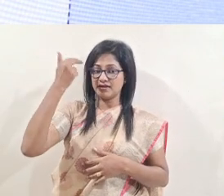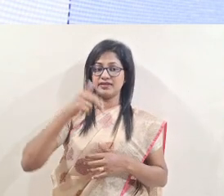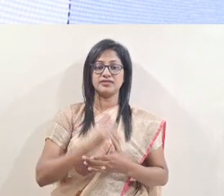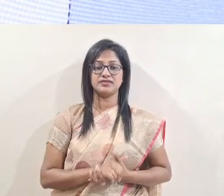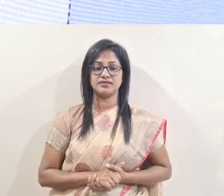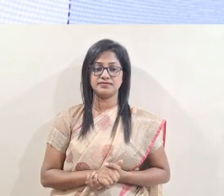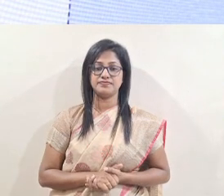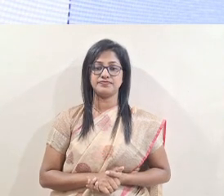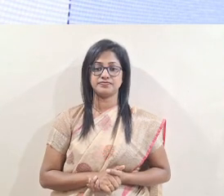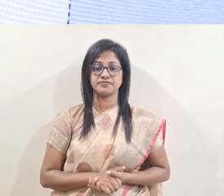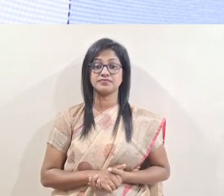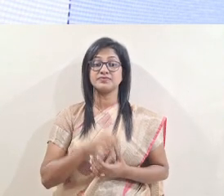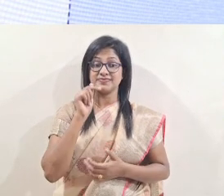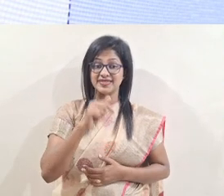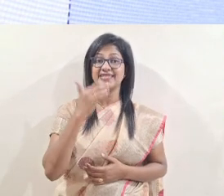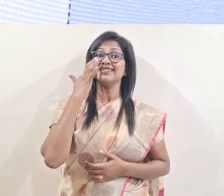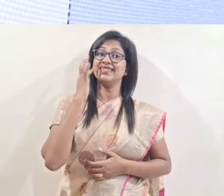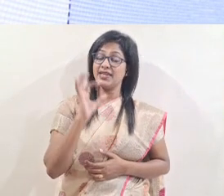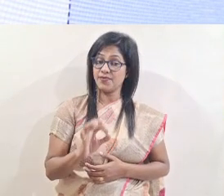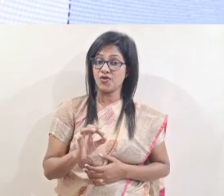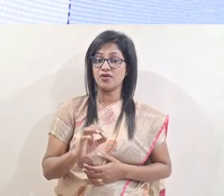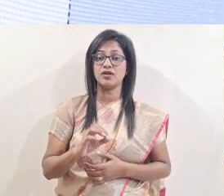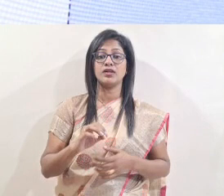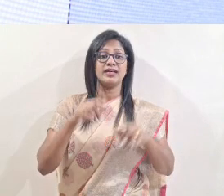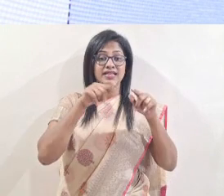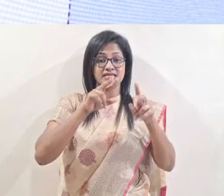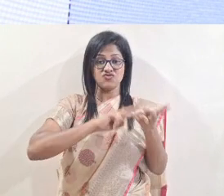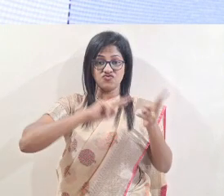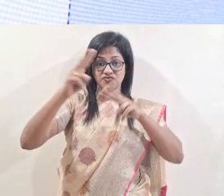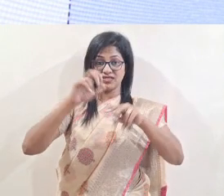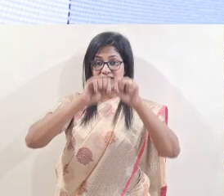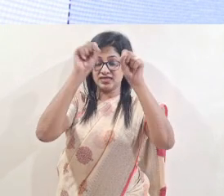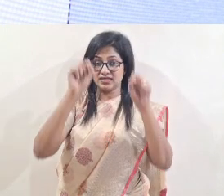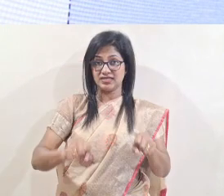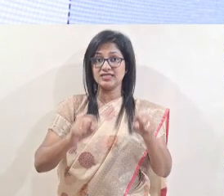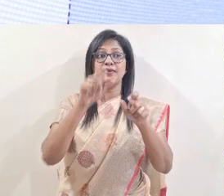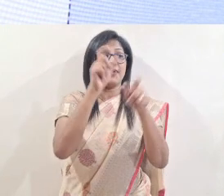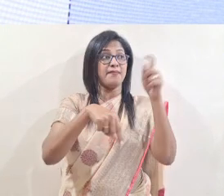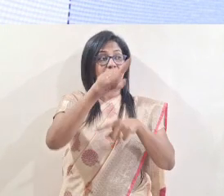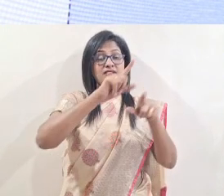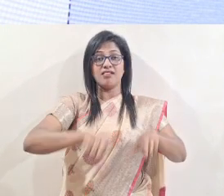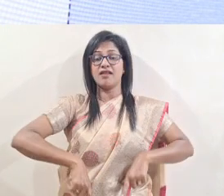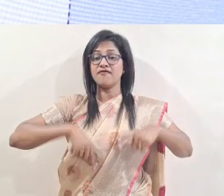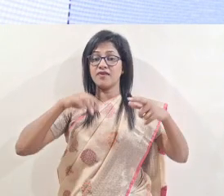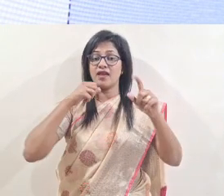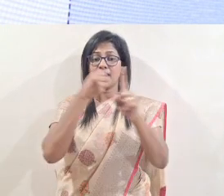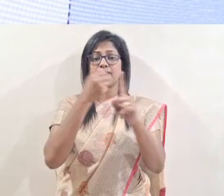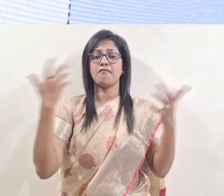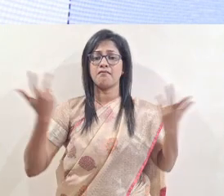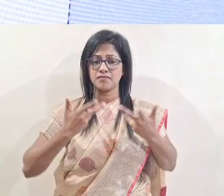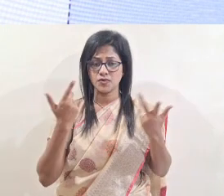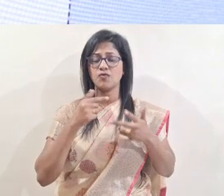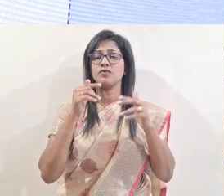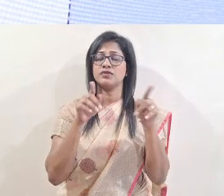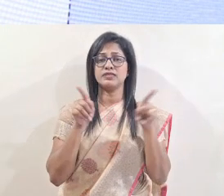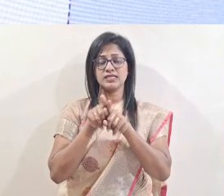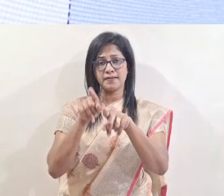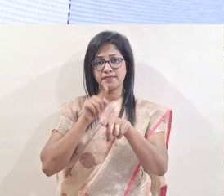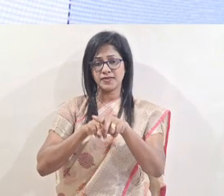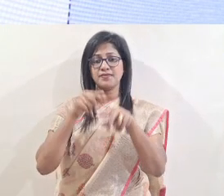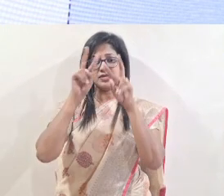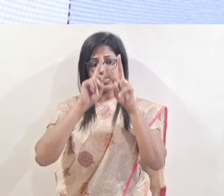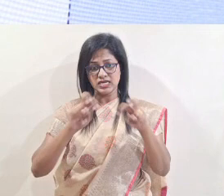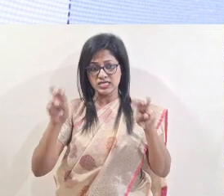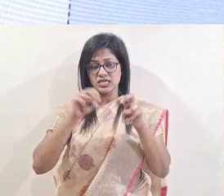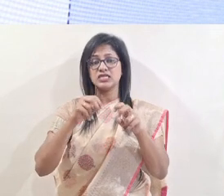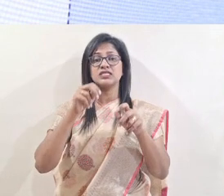thus imperative to gauge how these transit systems will impact the lives of the people. So consequently, this study examines how the